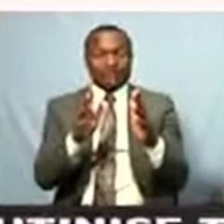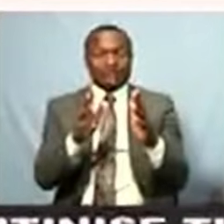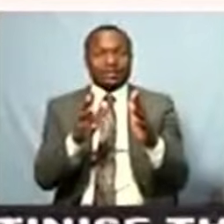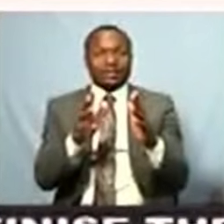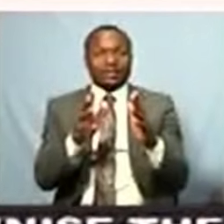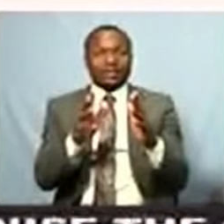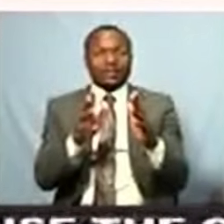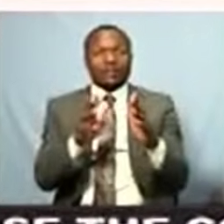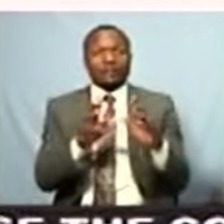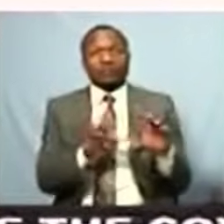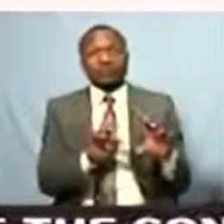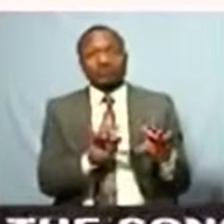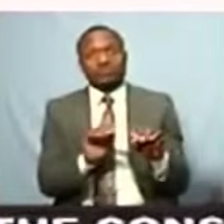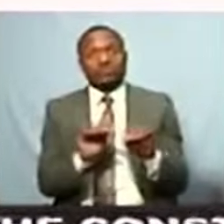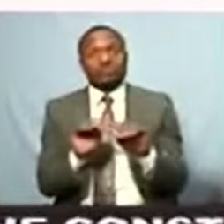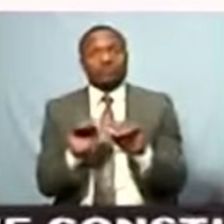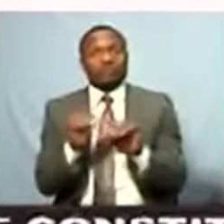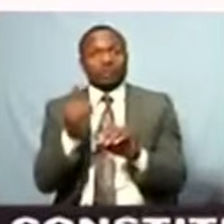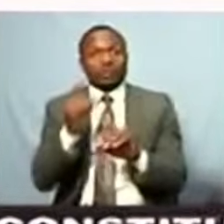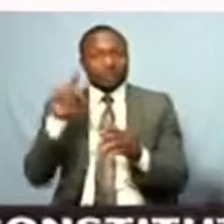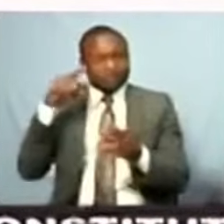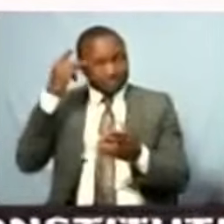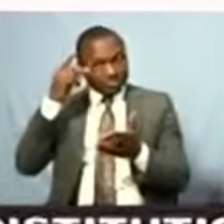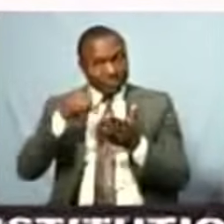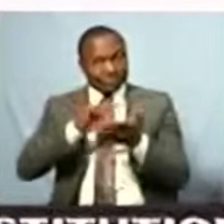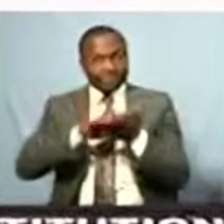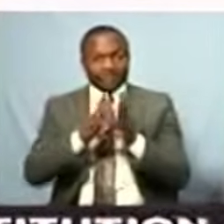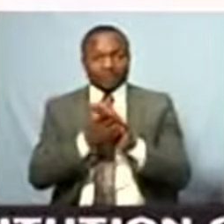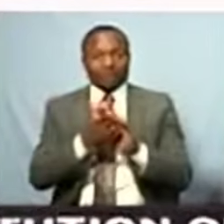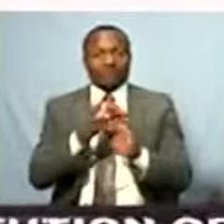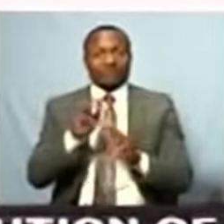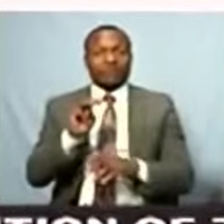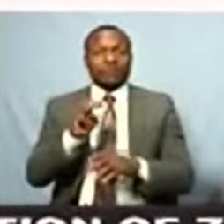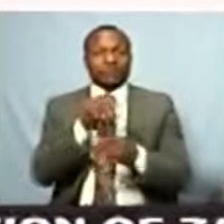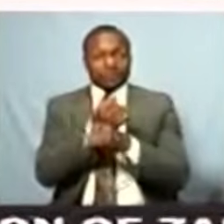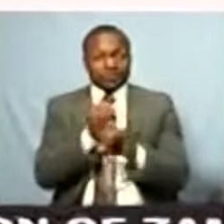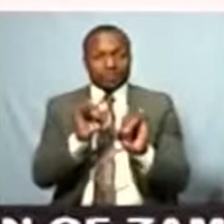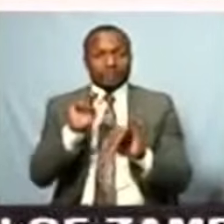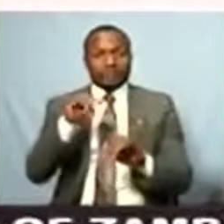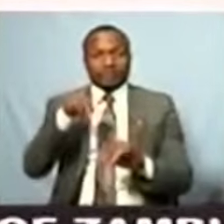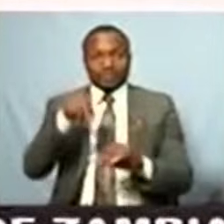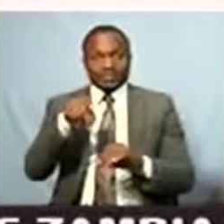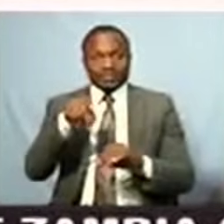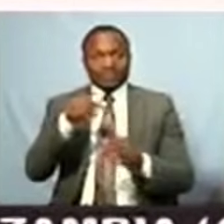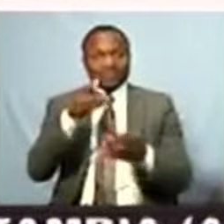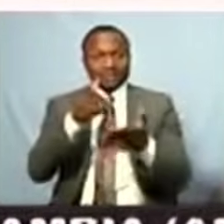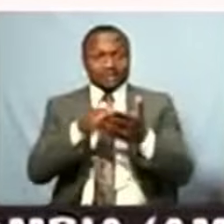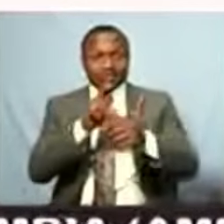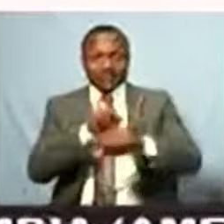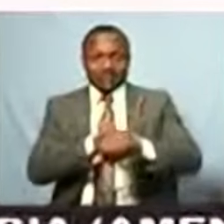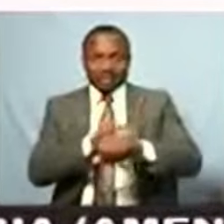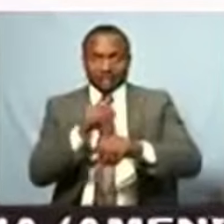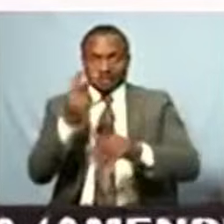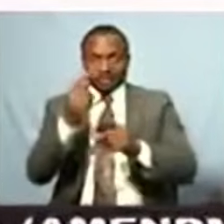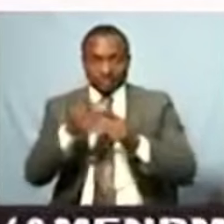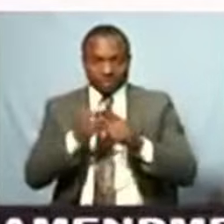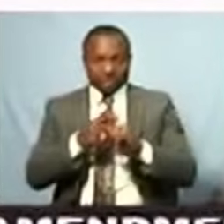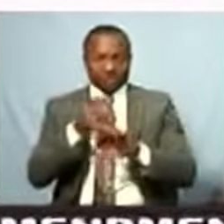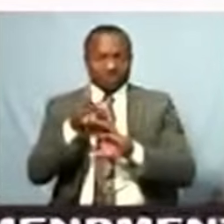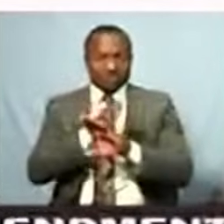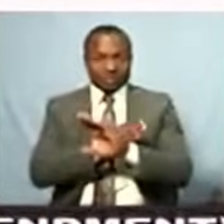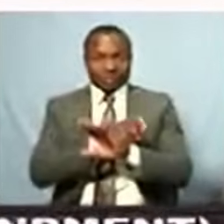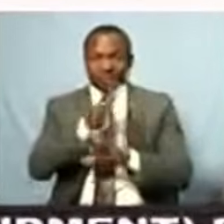one's political party and become an independent candidate. This time frame is 2 months before the date